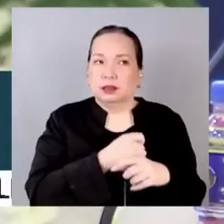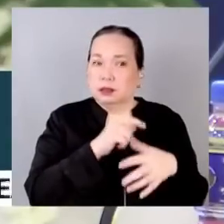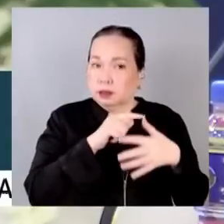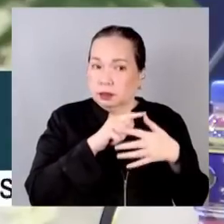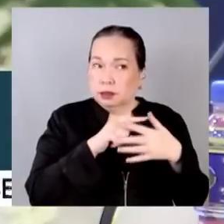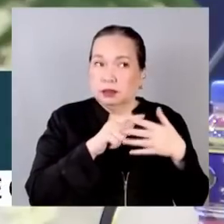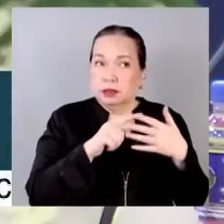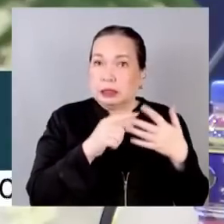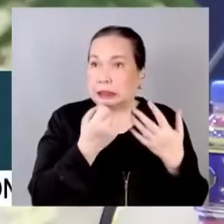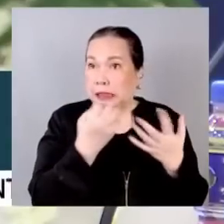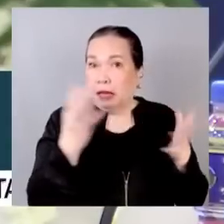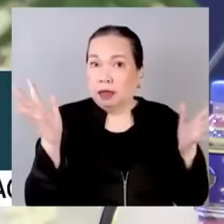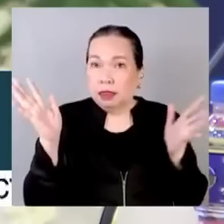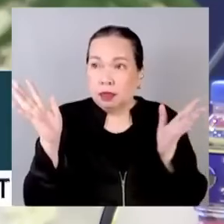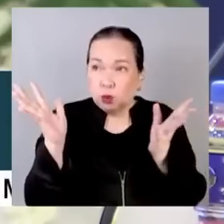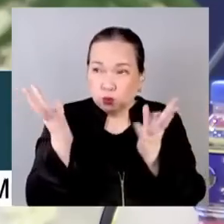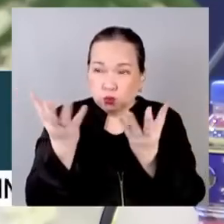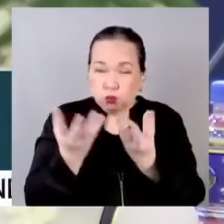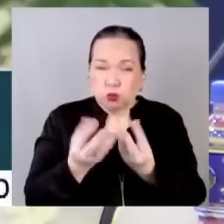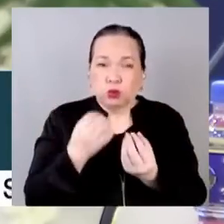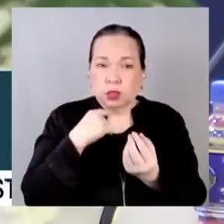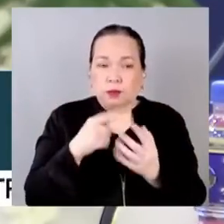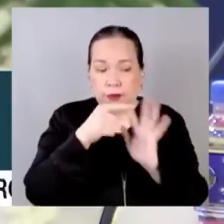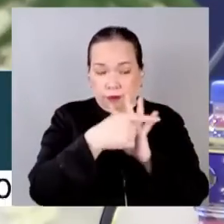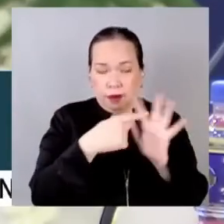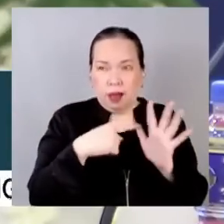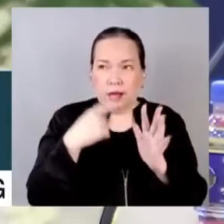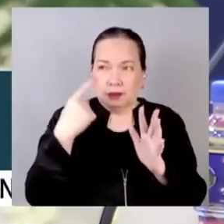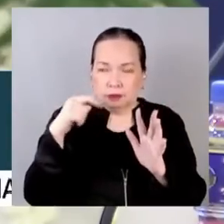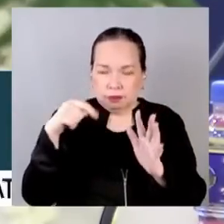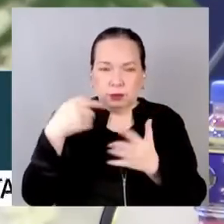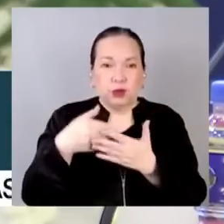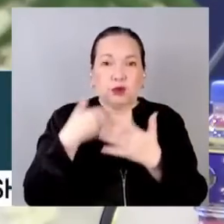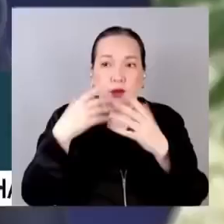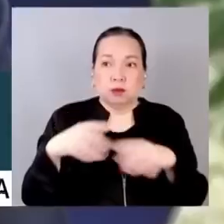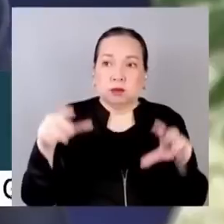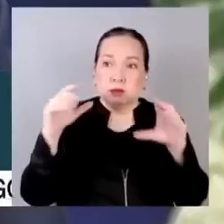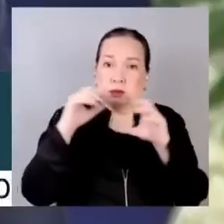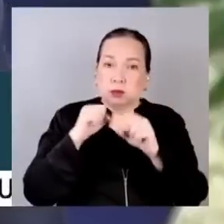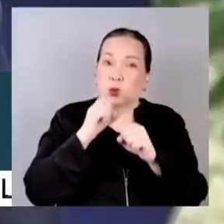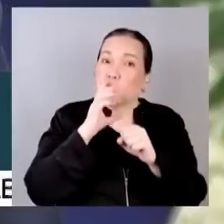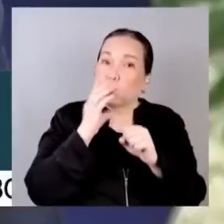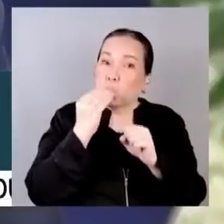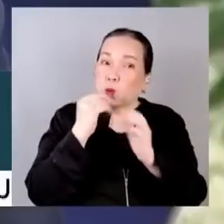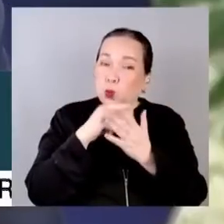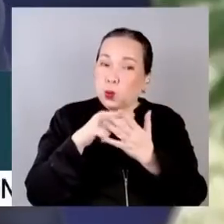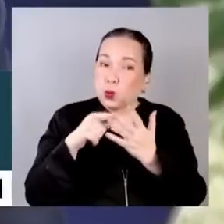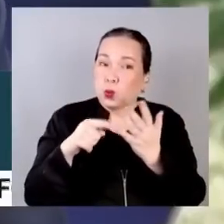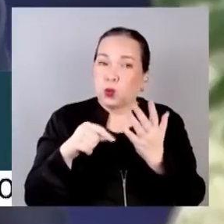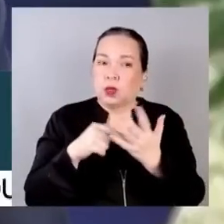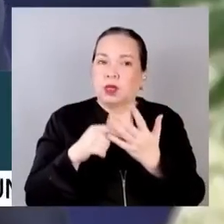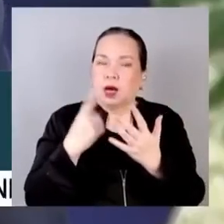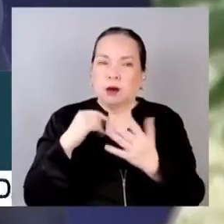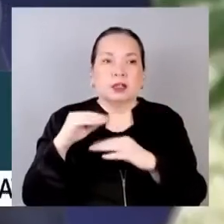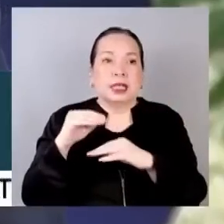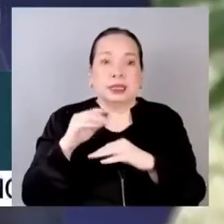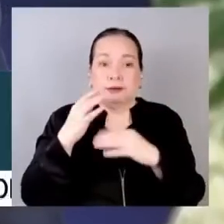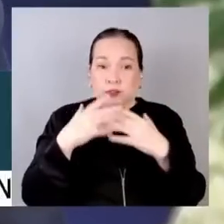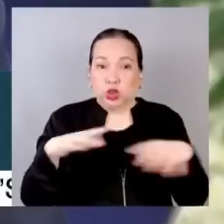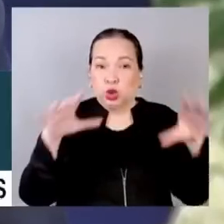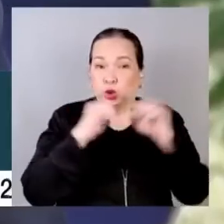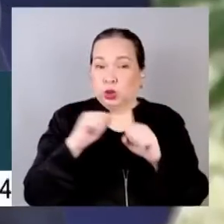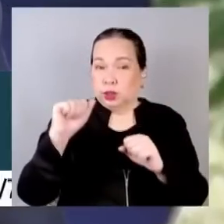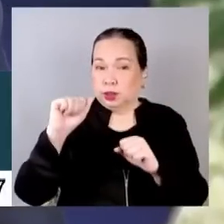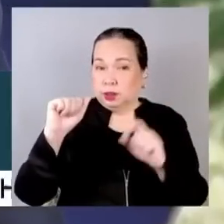down to. They said that they will finish it before his term ends. And it will be interesting to see, Carmina, how that affects, how this issue affects